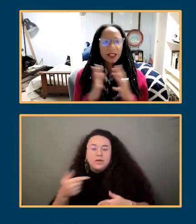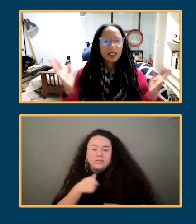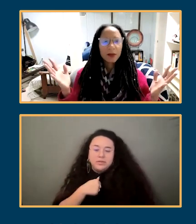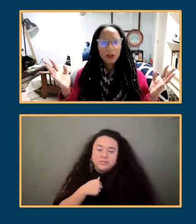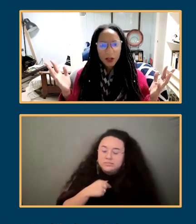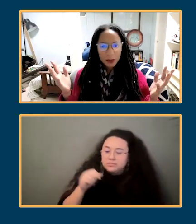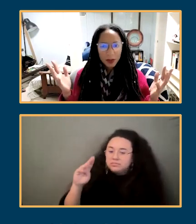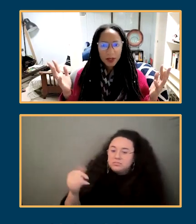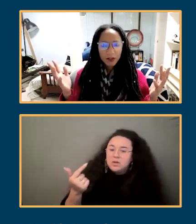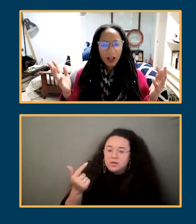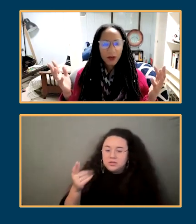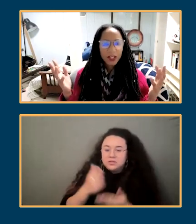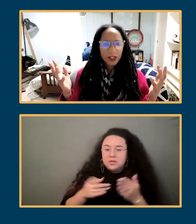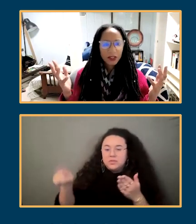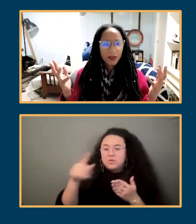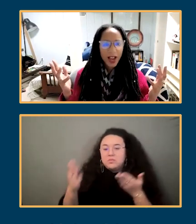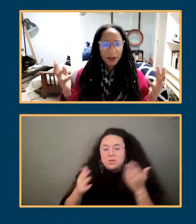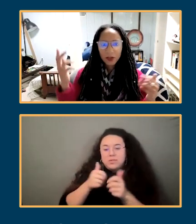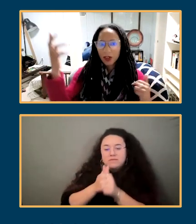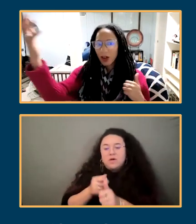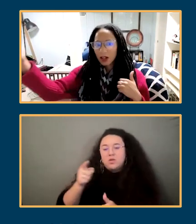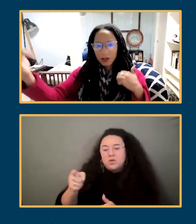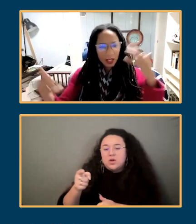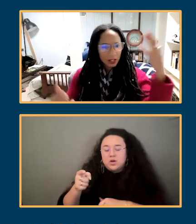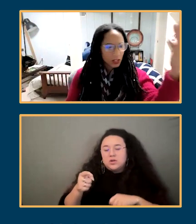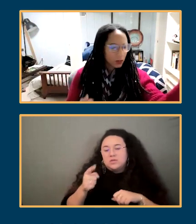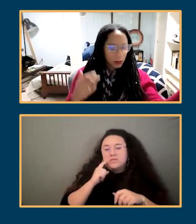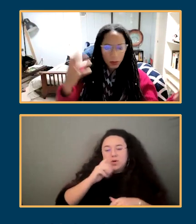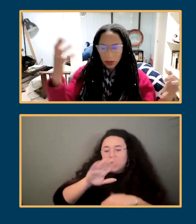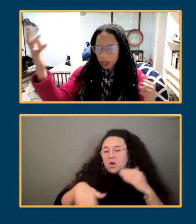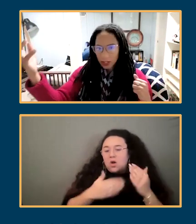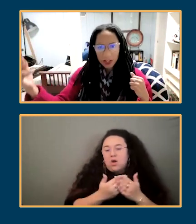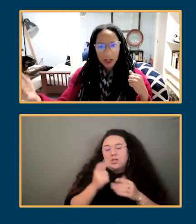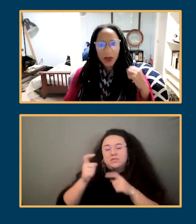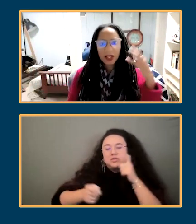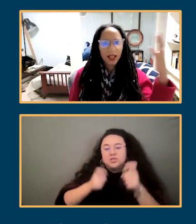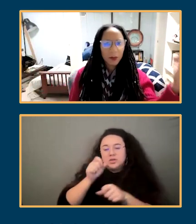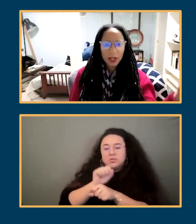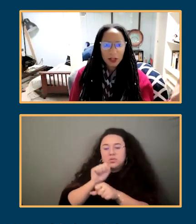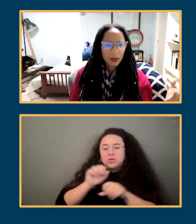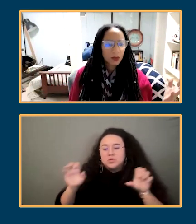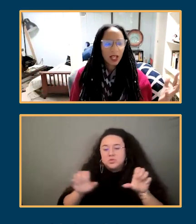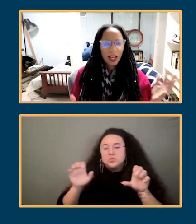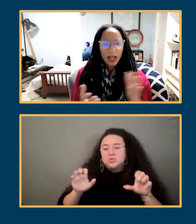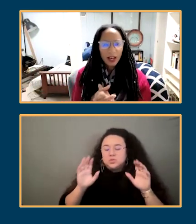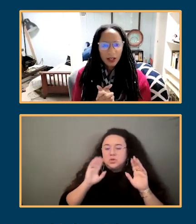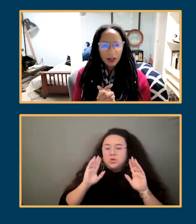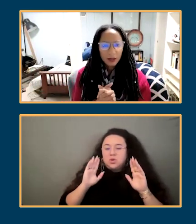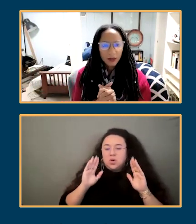my goodness. Some of you also probably follow Angela around for all of the charitable work that she is doing, helping